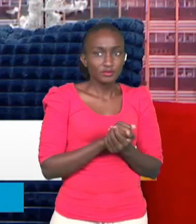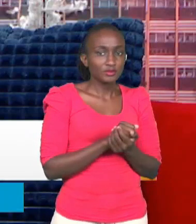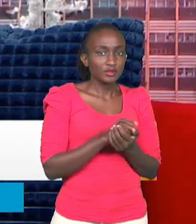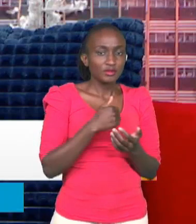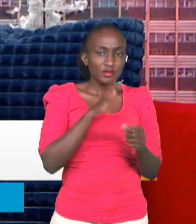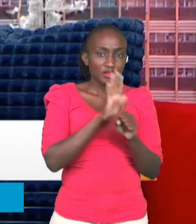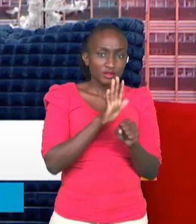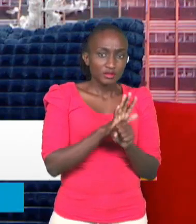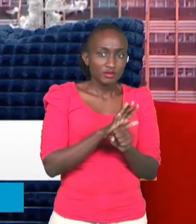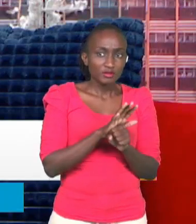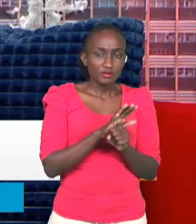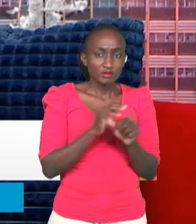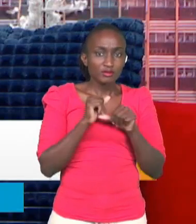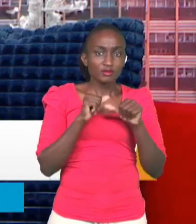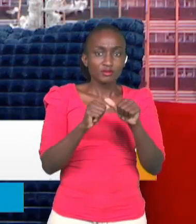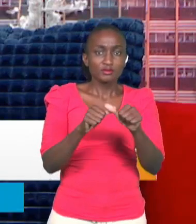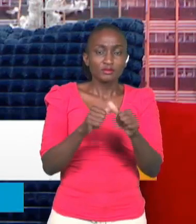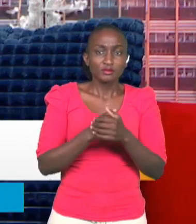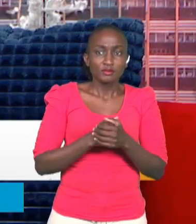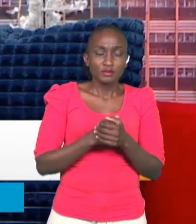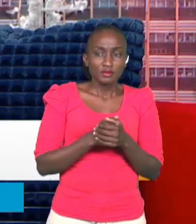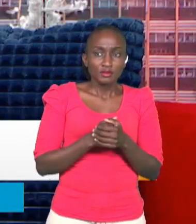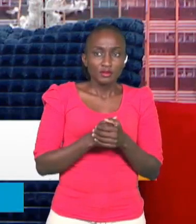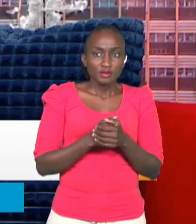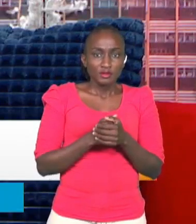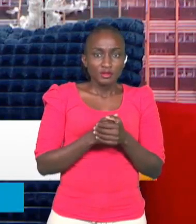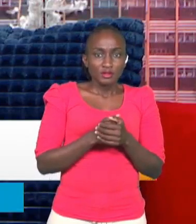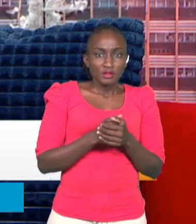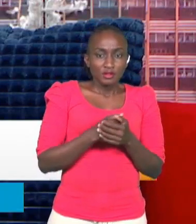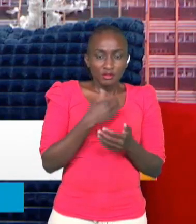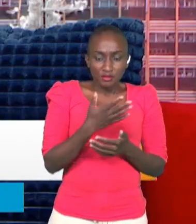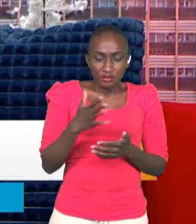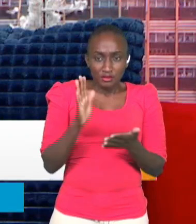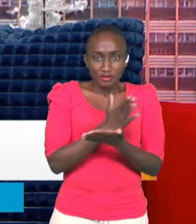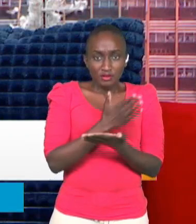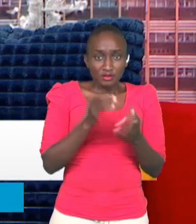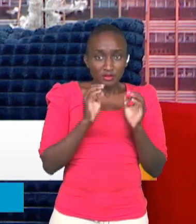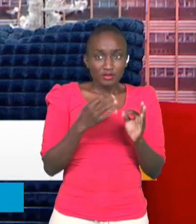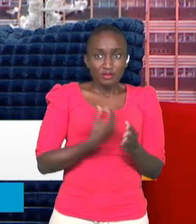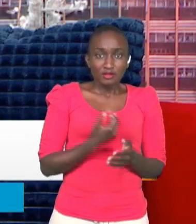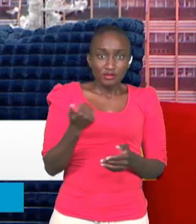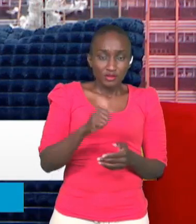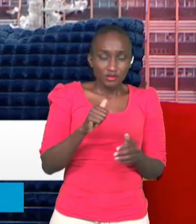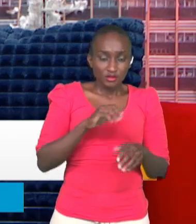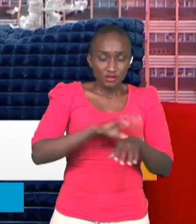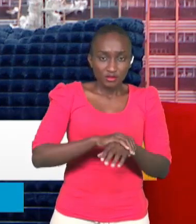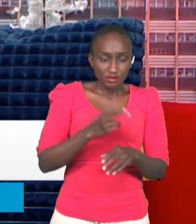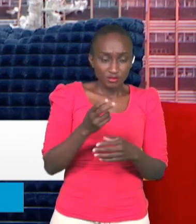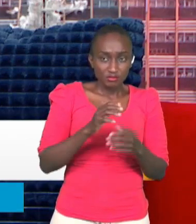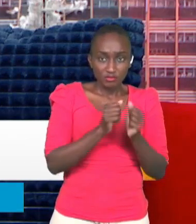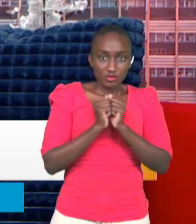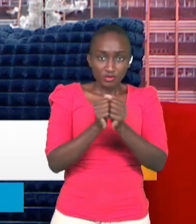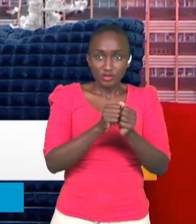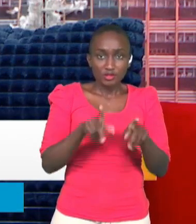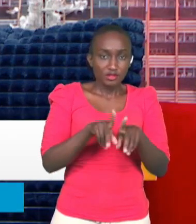maybe going forward, you know, in terms of property yeah. Sharing, if yeah. there was anything that was acquired mm-hmm. together. Mm-hmm.